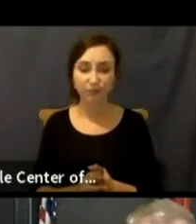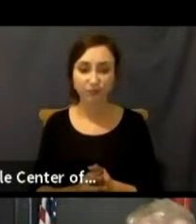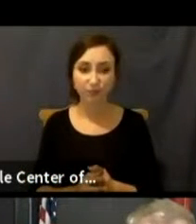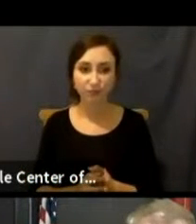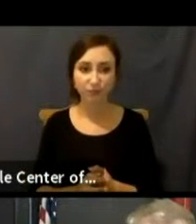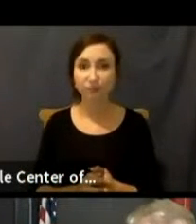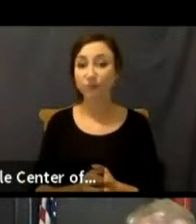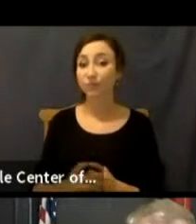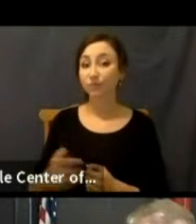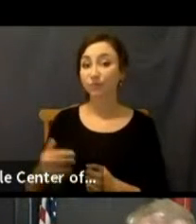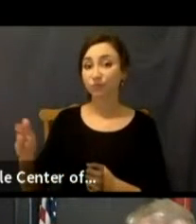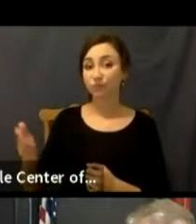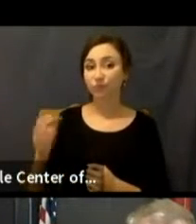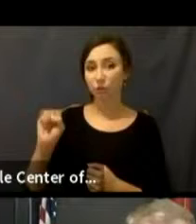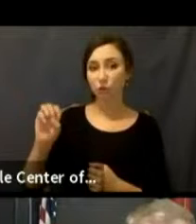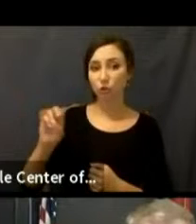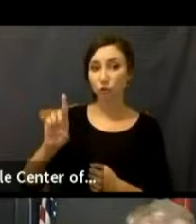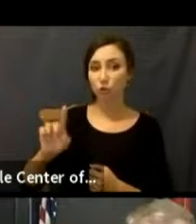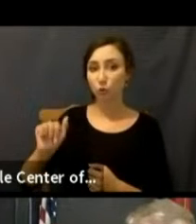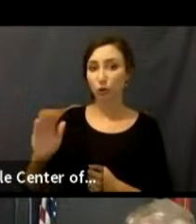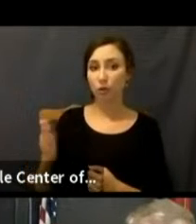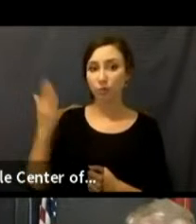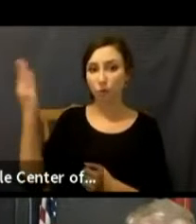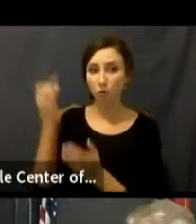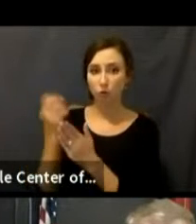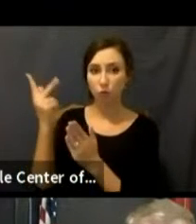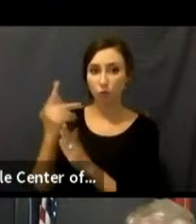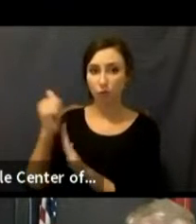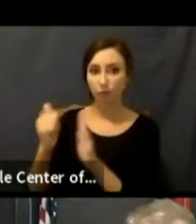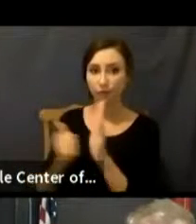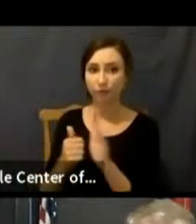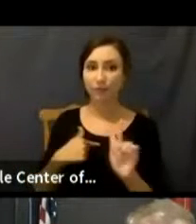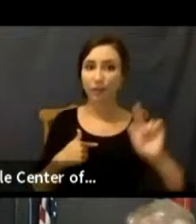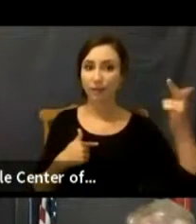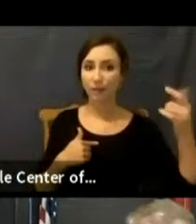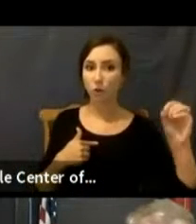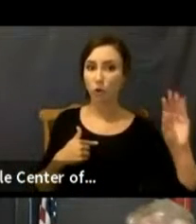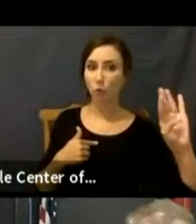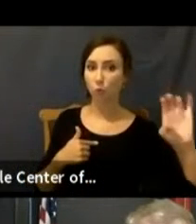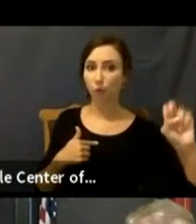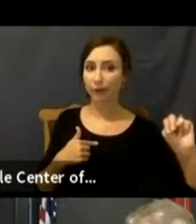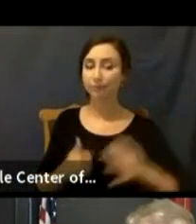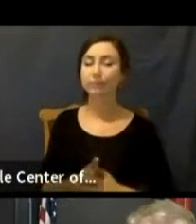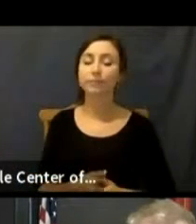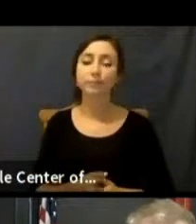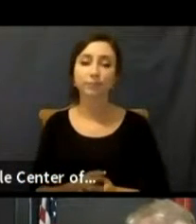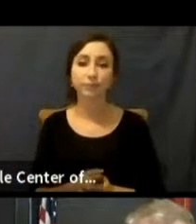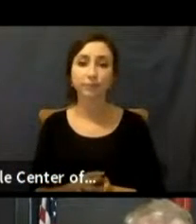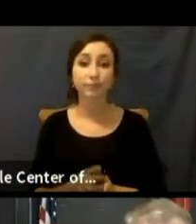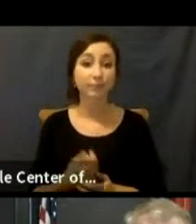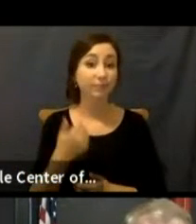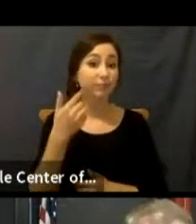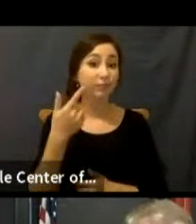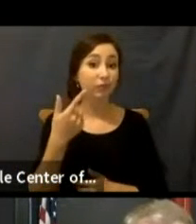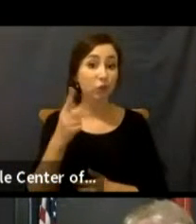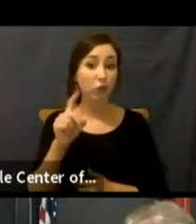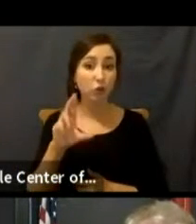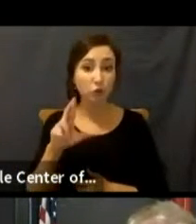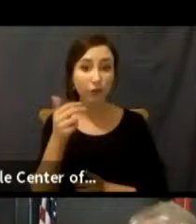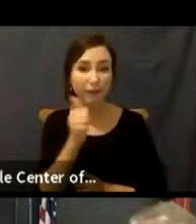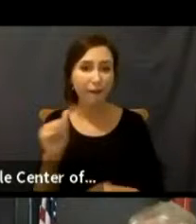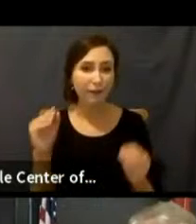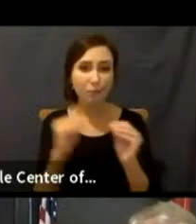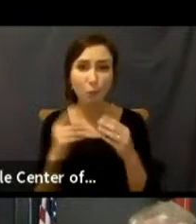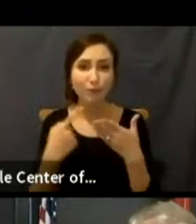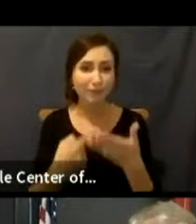I'll make a motion to approve the agenda. I'll second that as amended. Any other discussions,